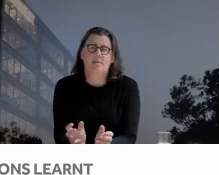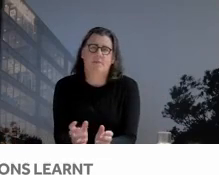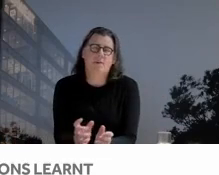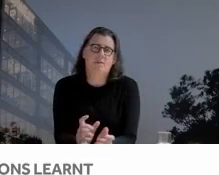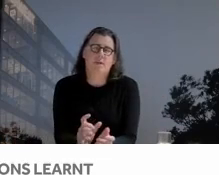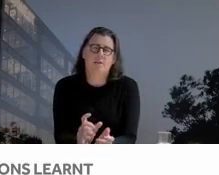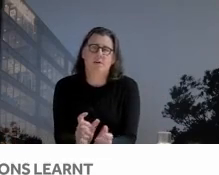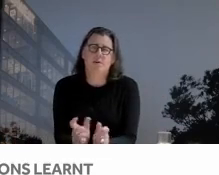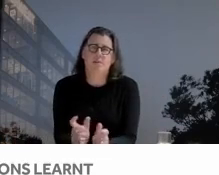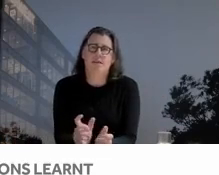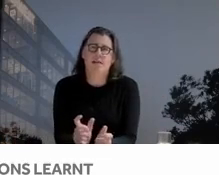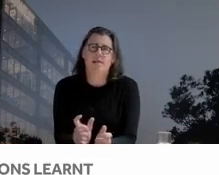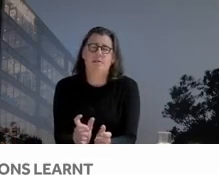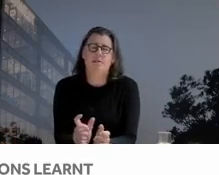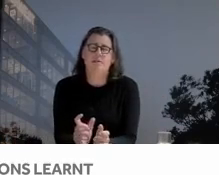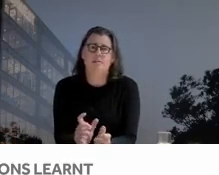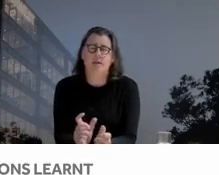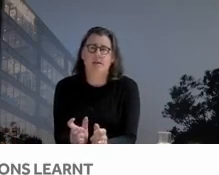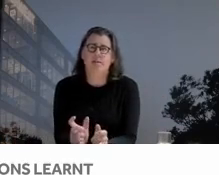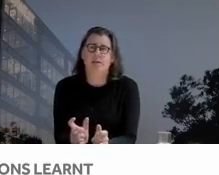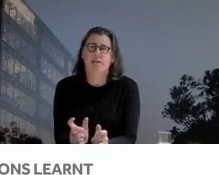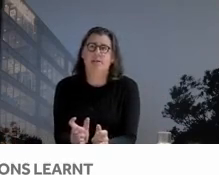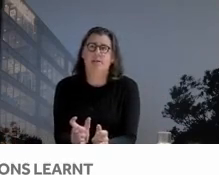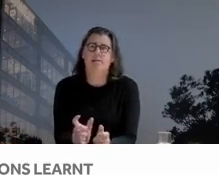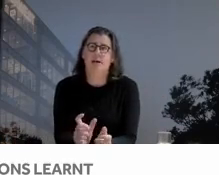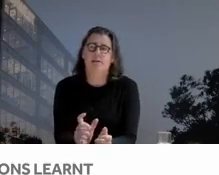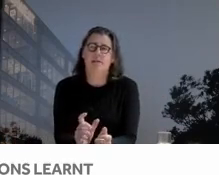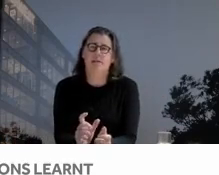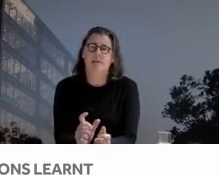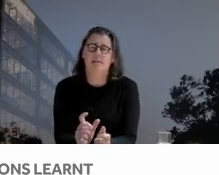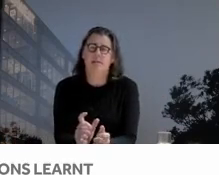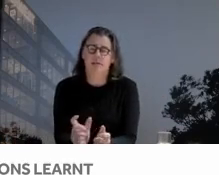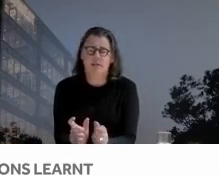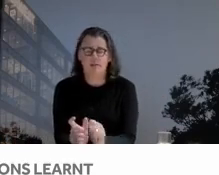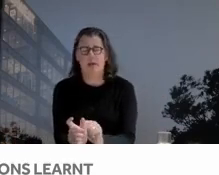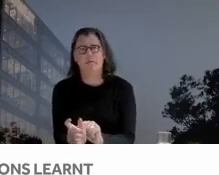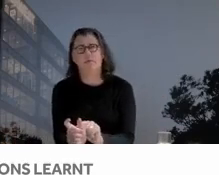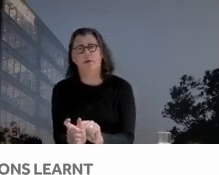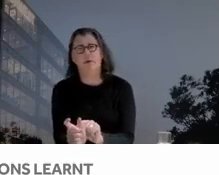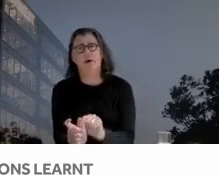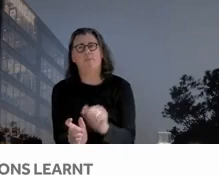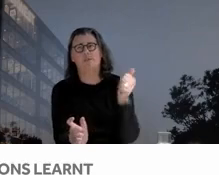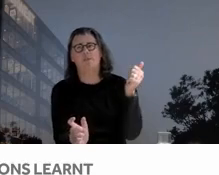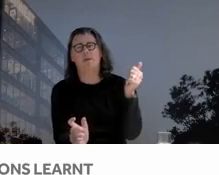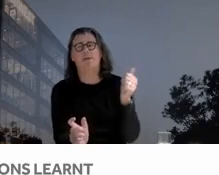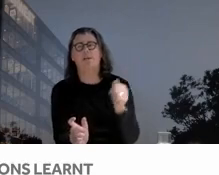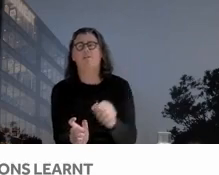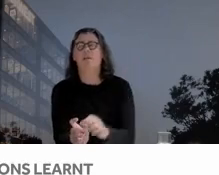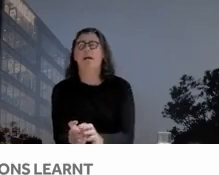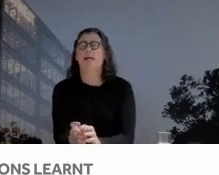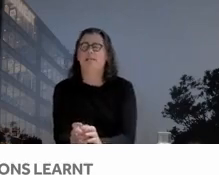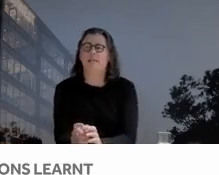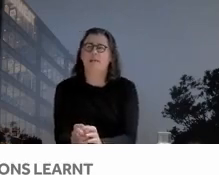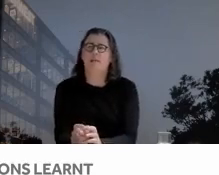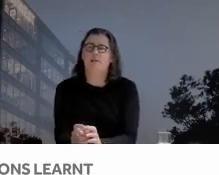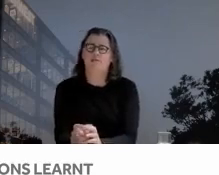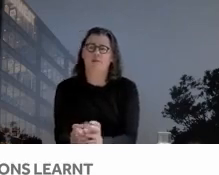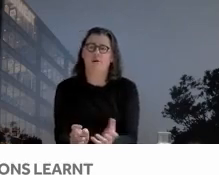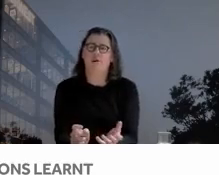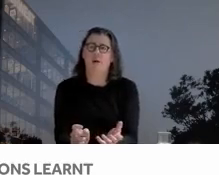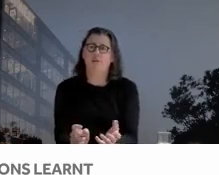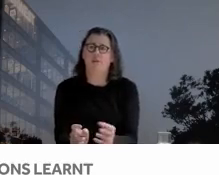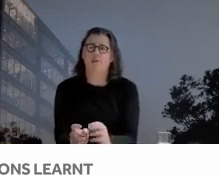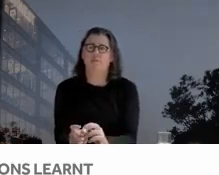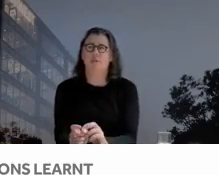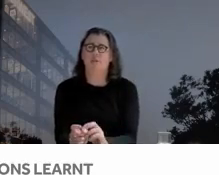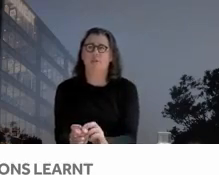There's lots of, when you start to understand your supply chain as an architect and the impact that you have going up the supply chain by asking